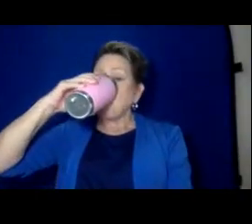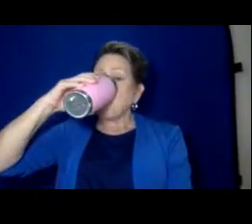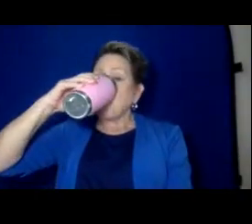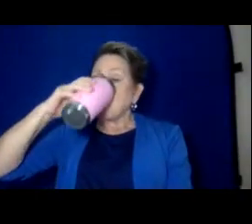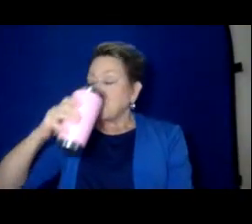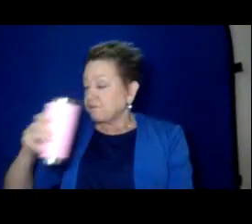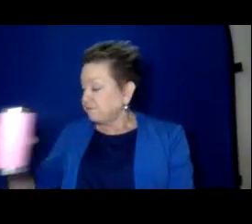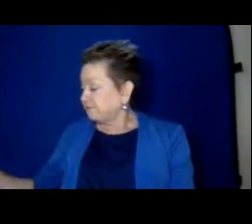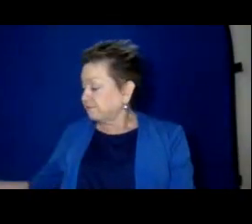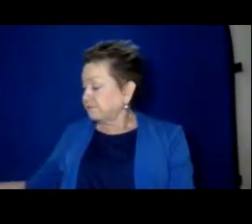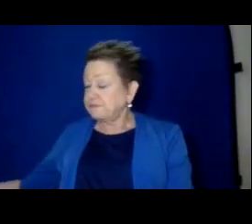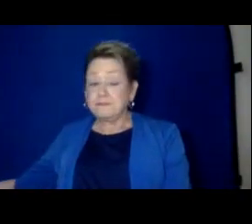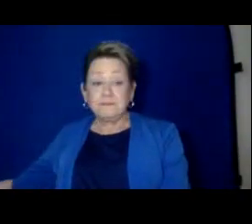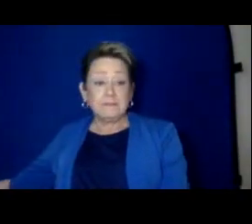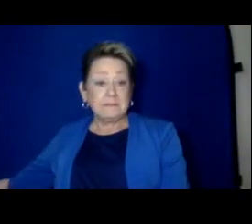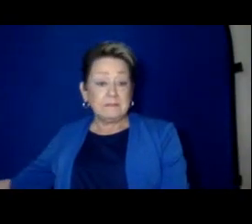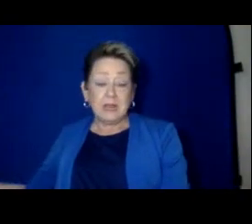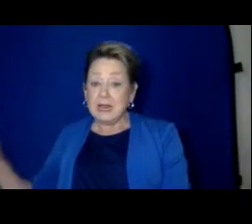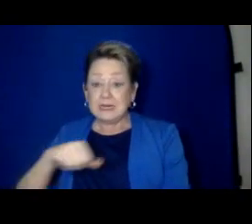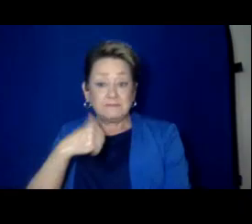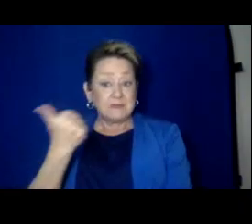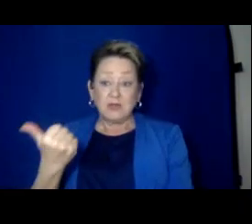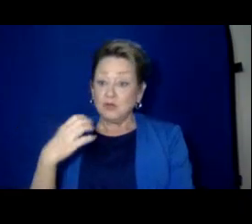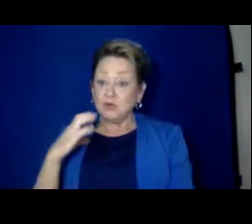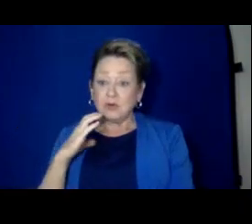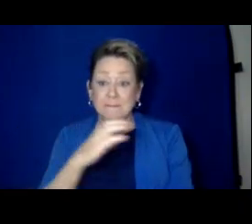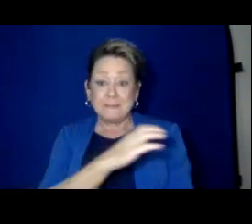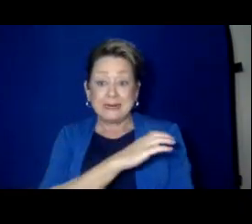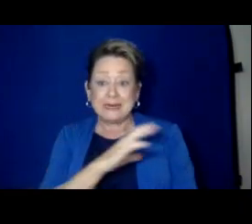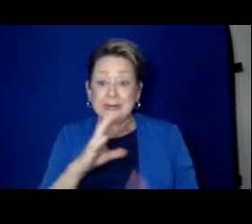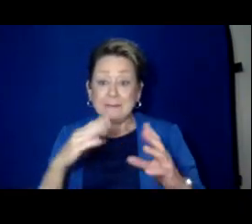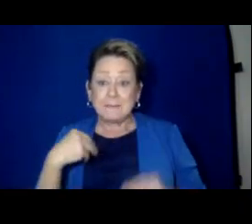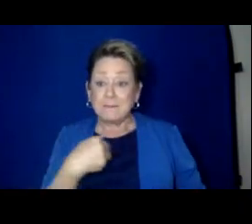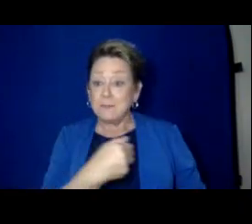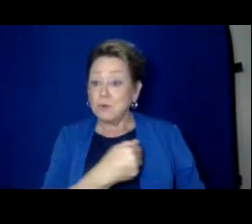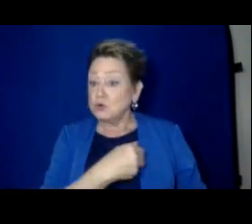Any other committee members? Any board members?